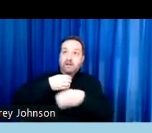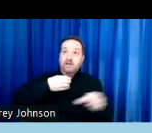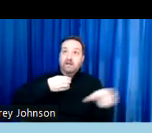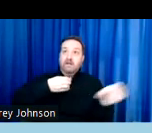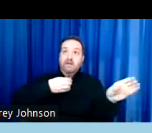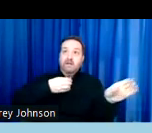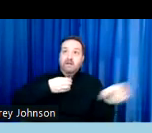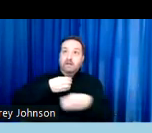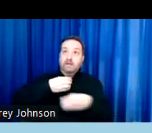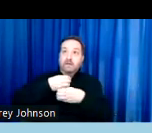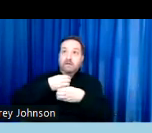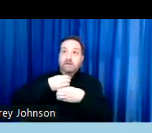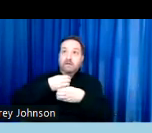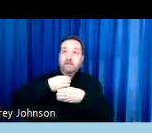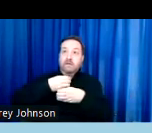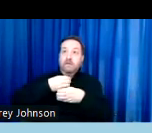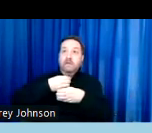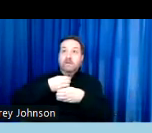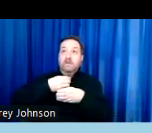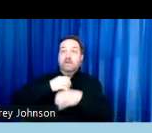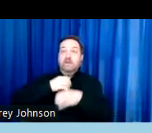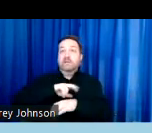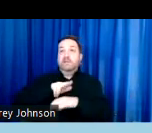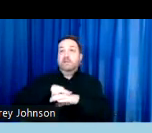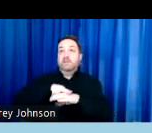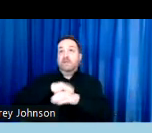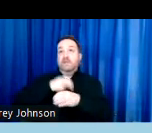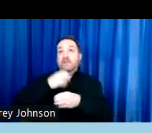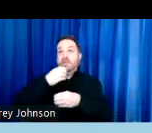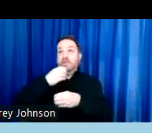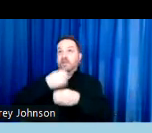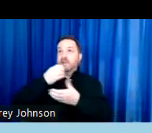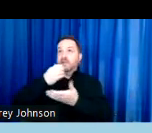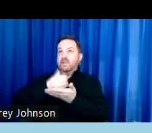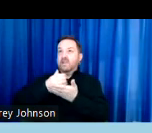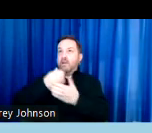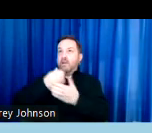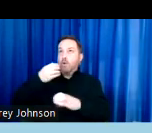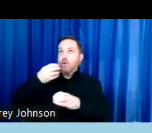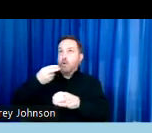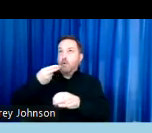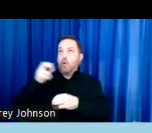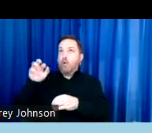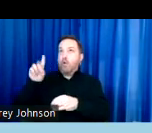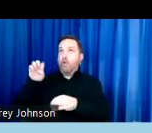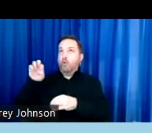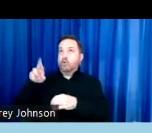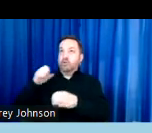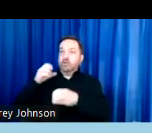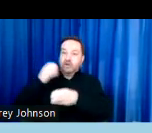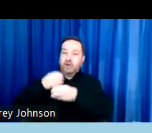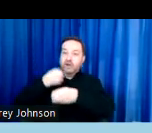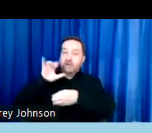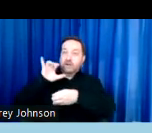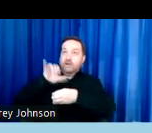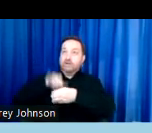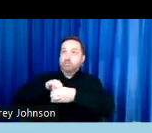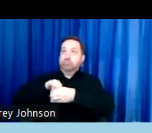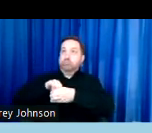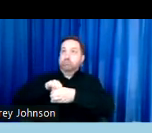typically the cup holders are like fixed in